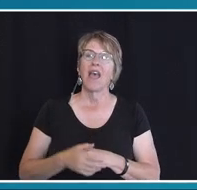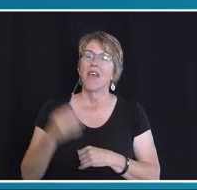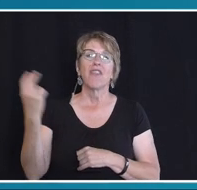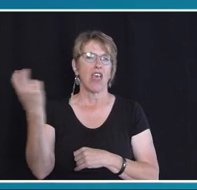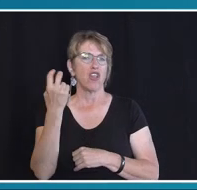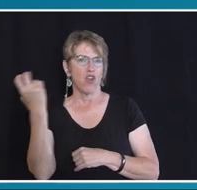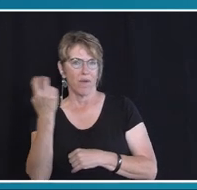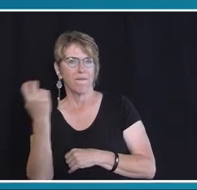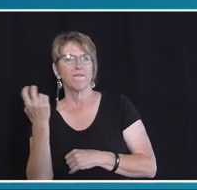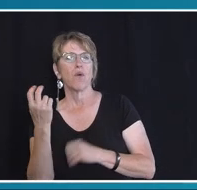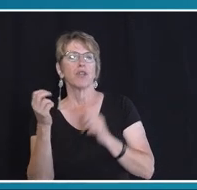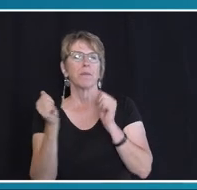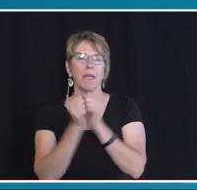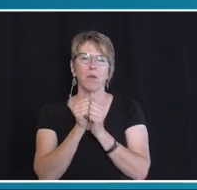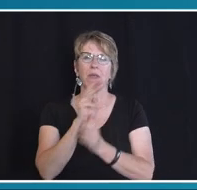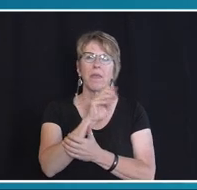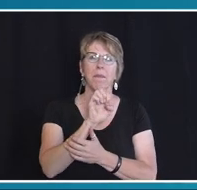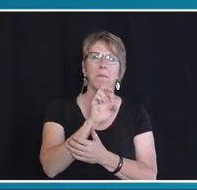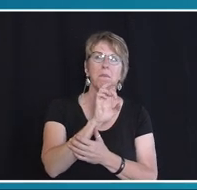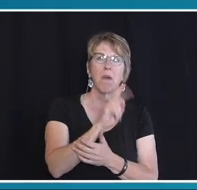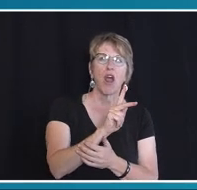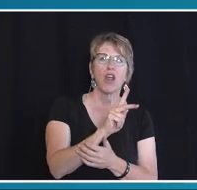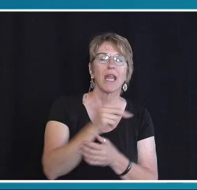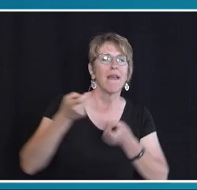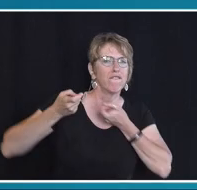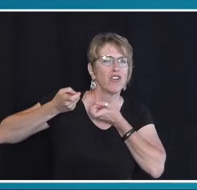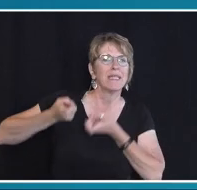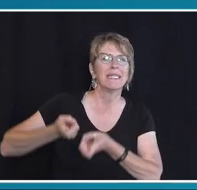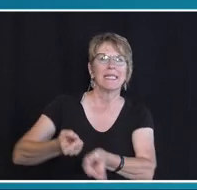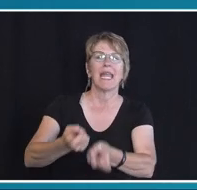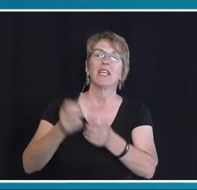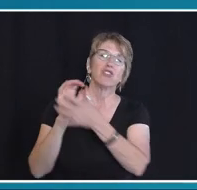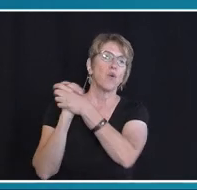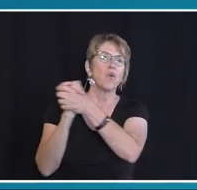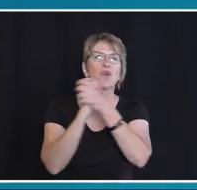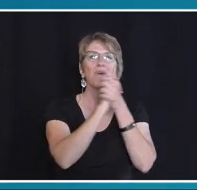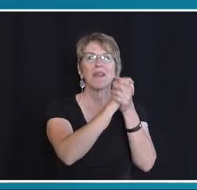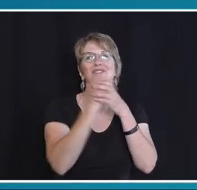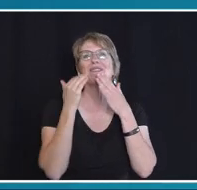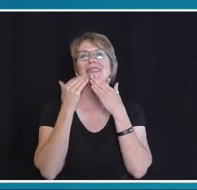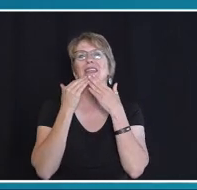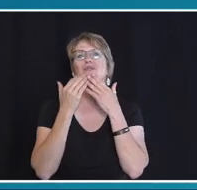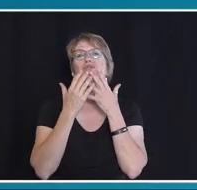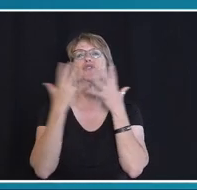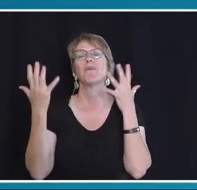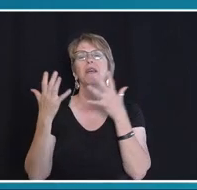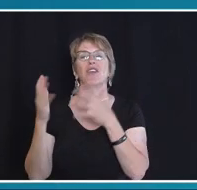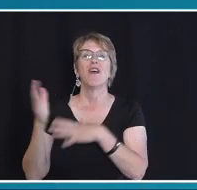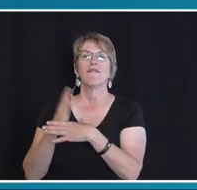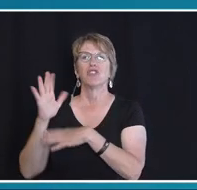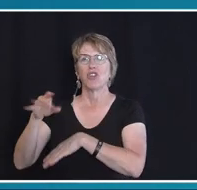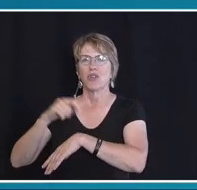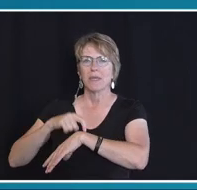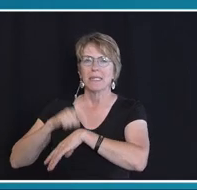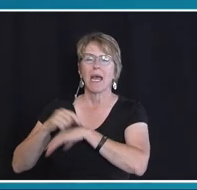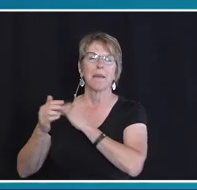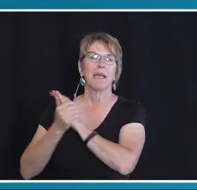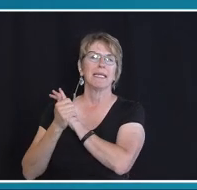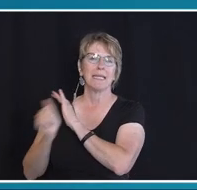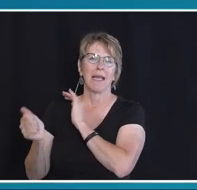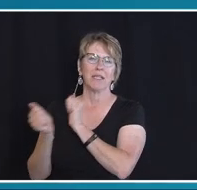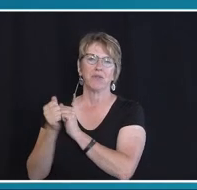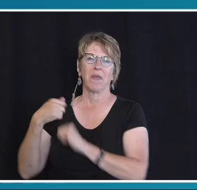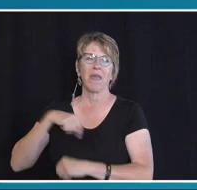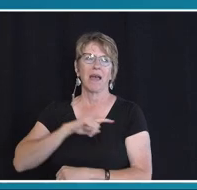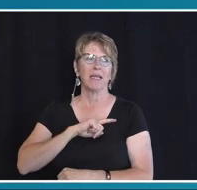hanging out with Mark just as much as they do the actual ski lesson. Congratulations, Mark, and thank you so much for sharing your time and talents